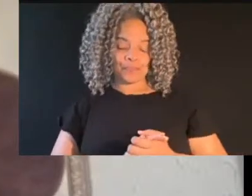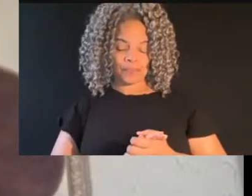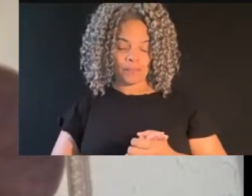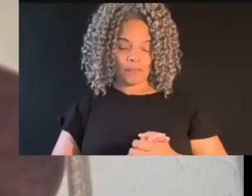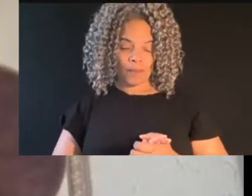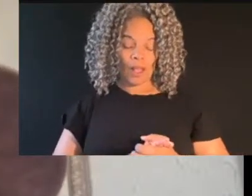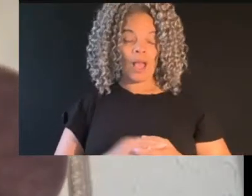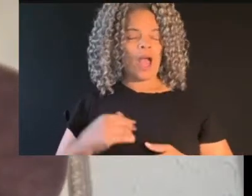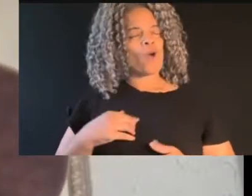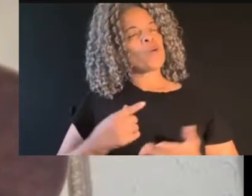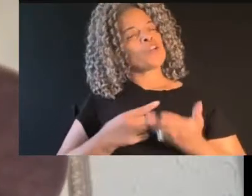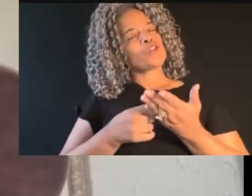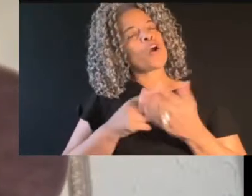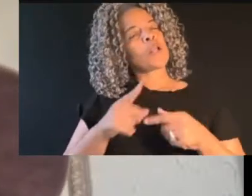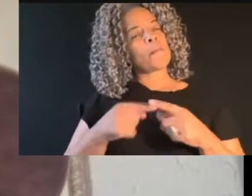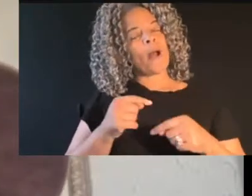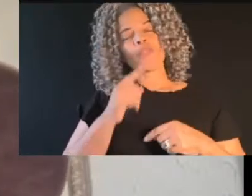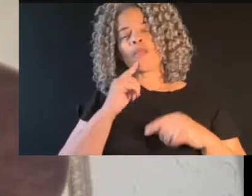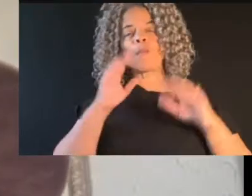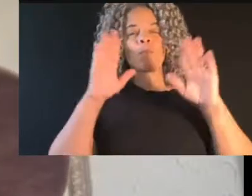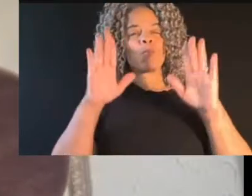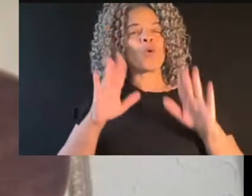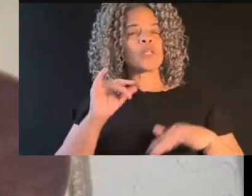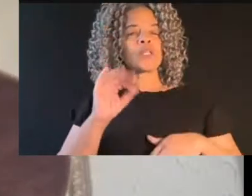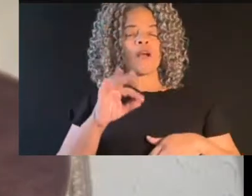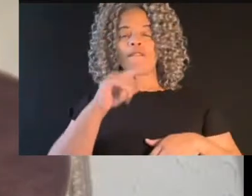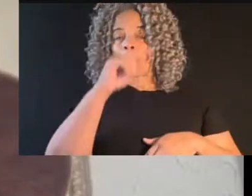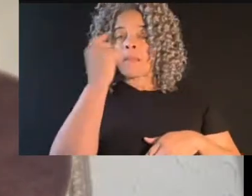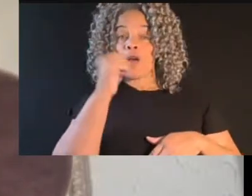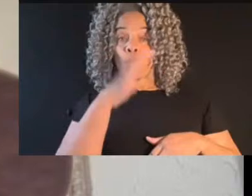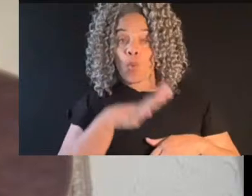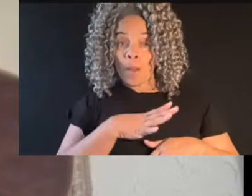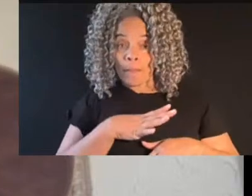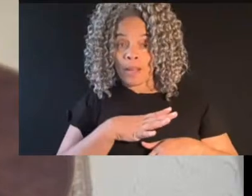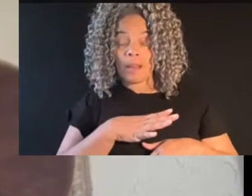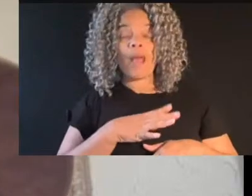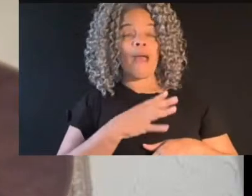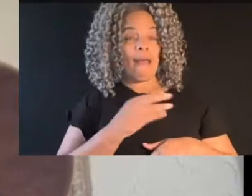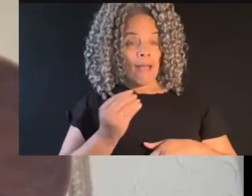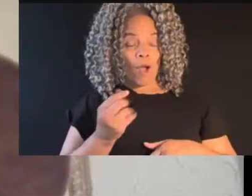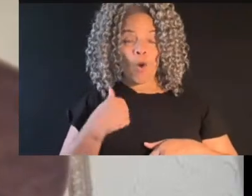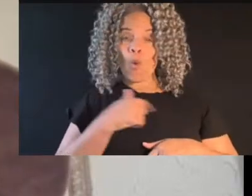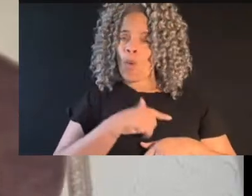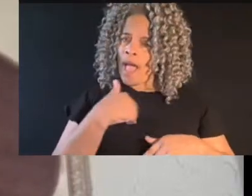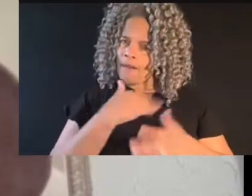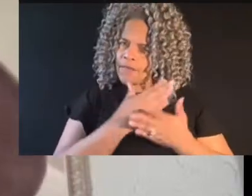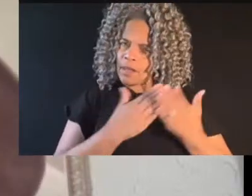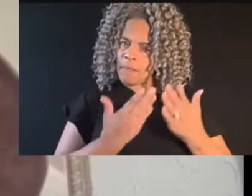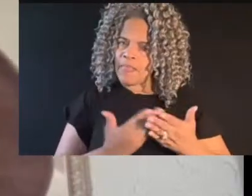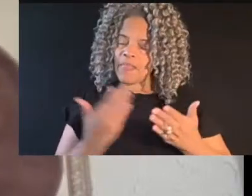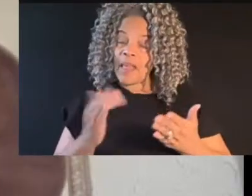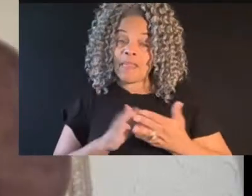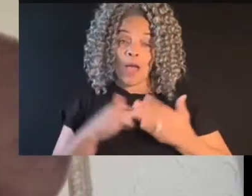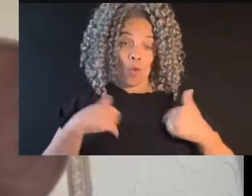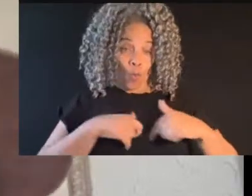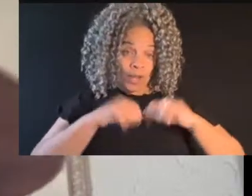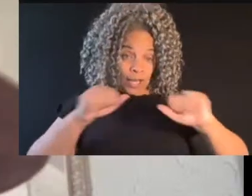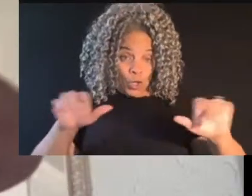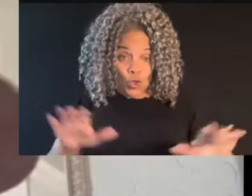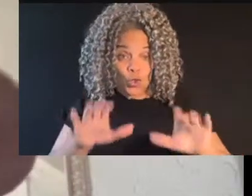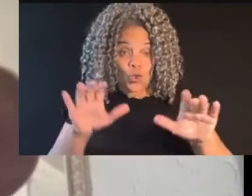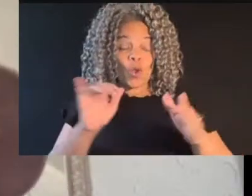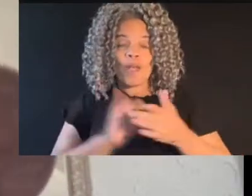know, I was just talking about the brilliance of Black women, and we have some things that we can do better